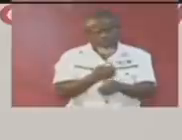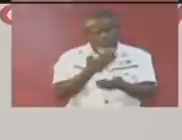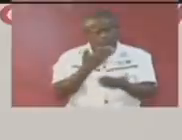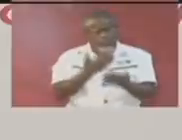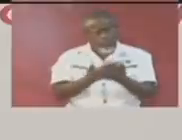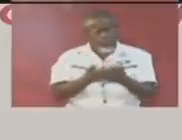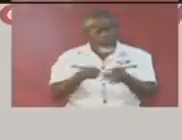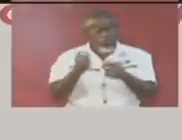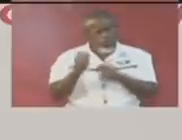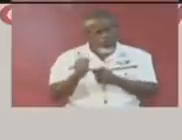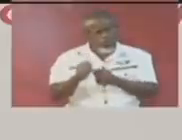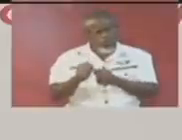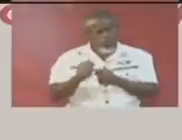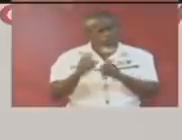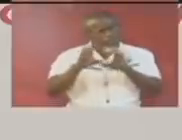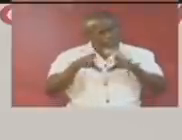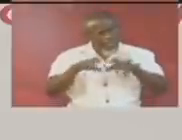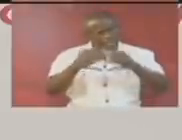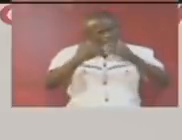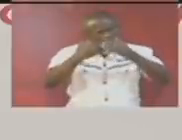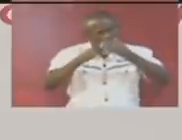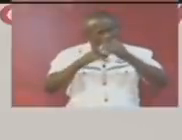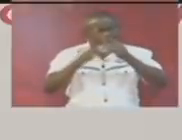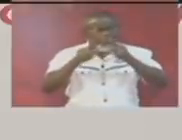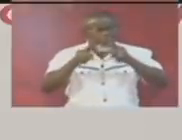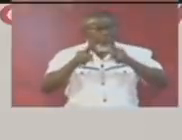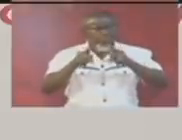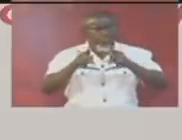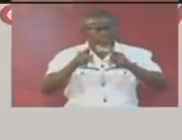up to 95% of persons who actually get the